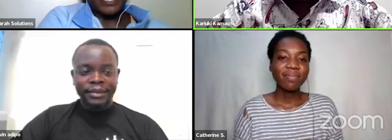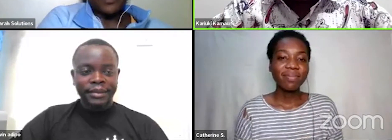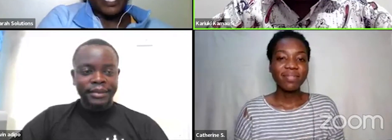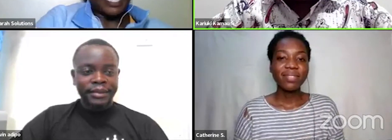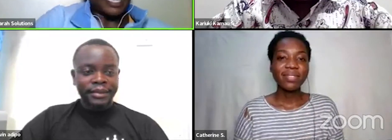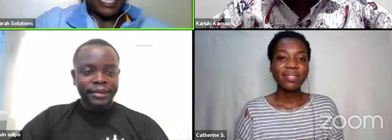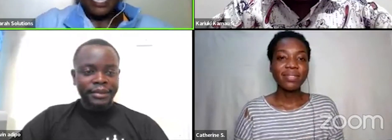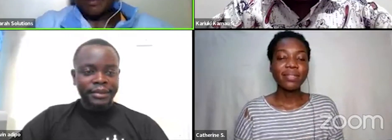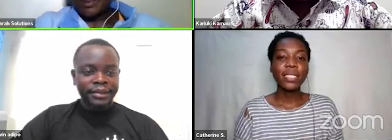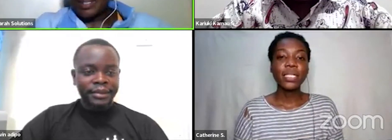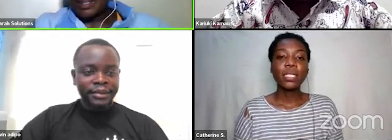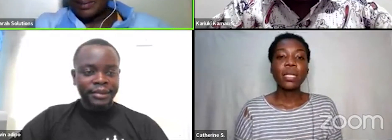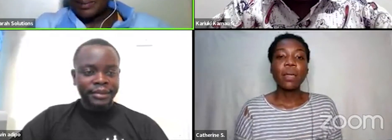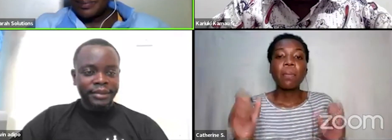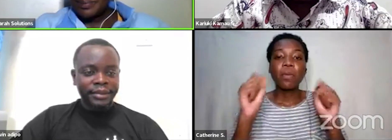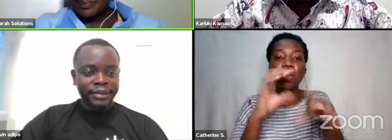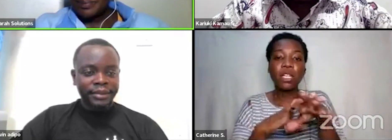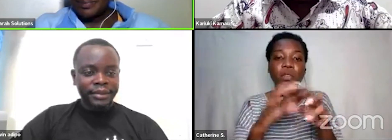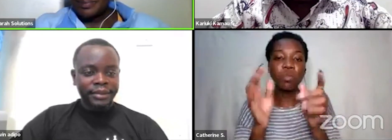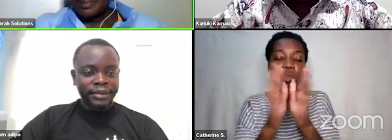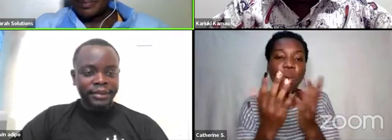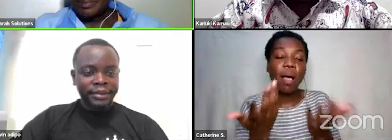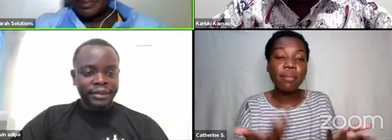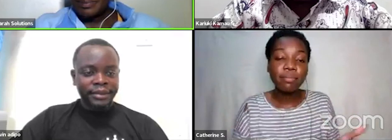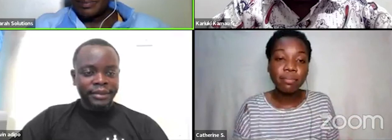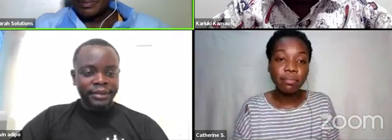are asking where can they get the book?